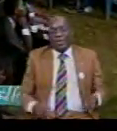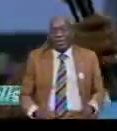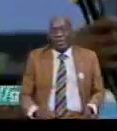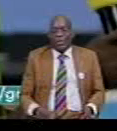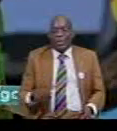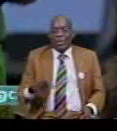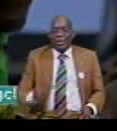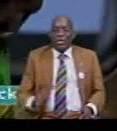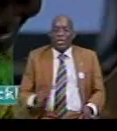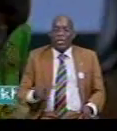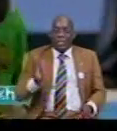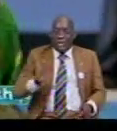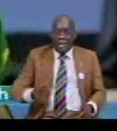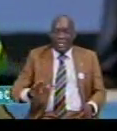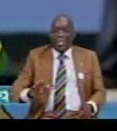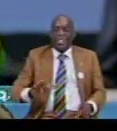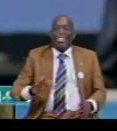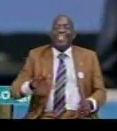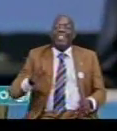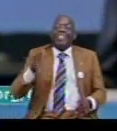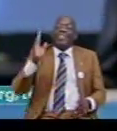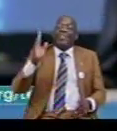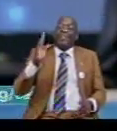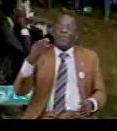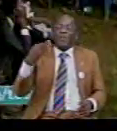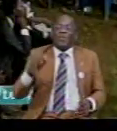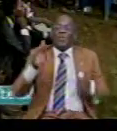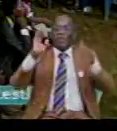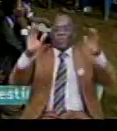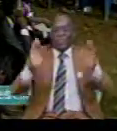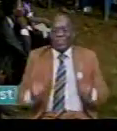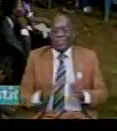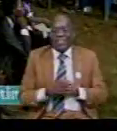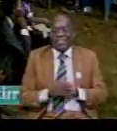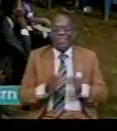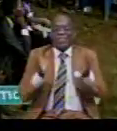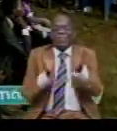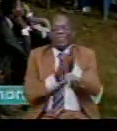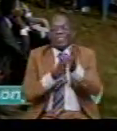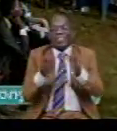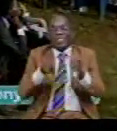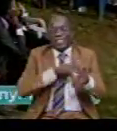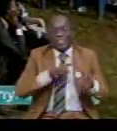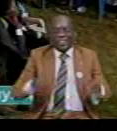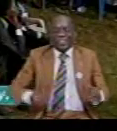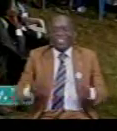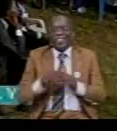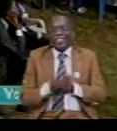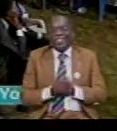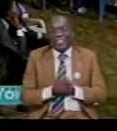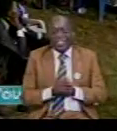Okay, praise the Lord. Next testifier. Praise the